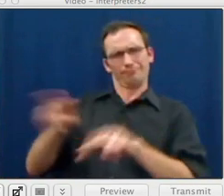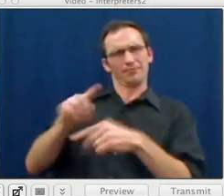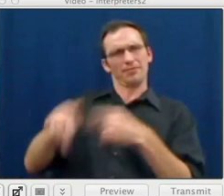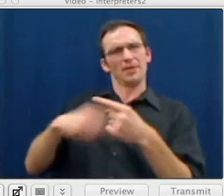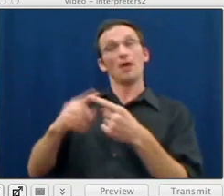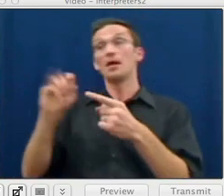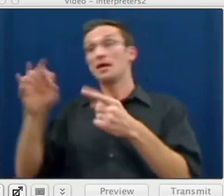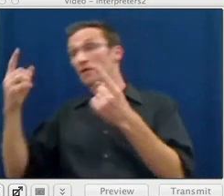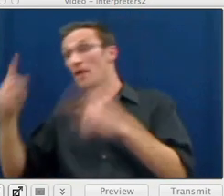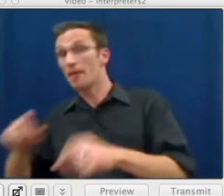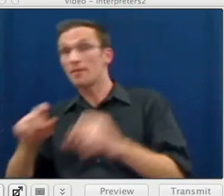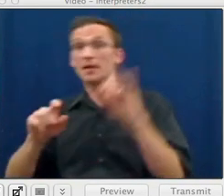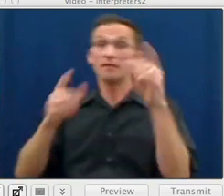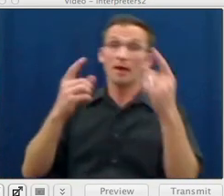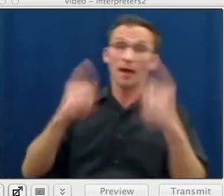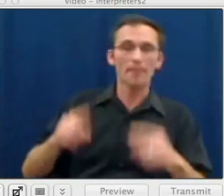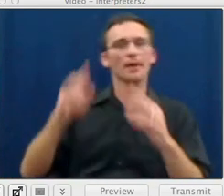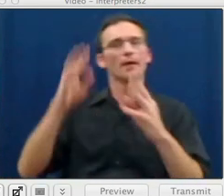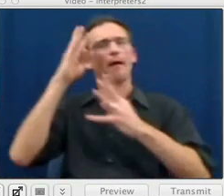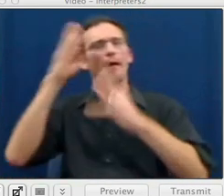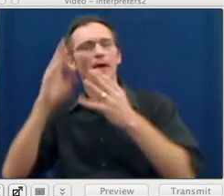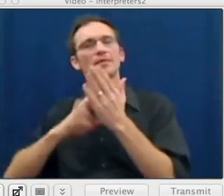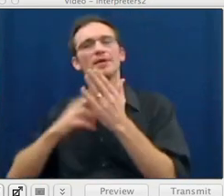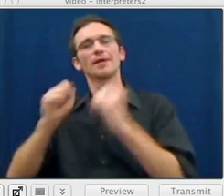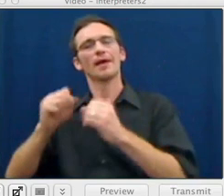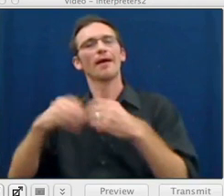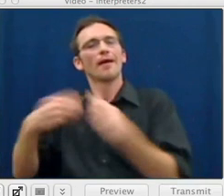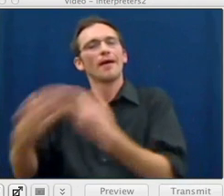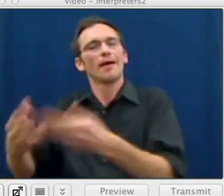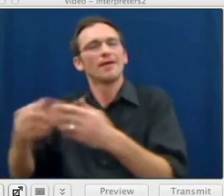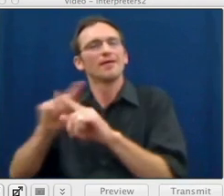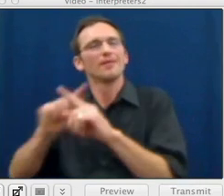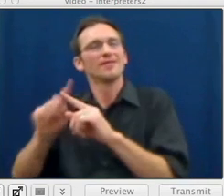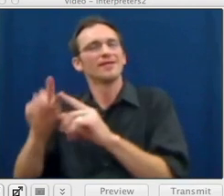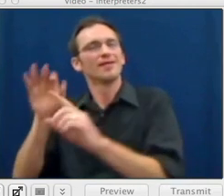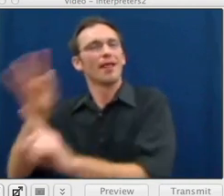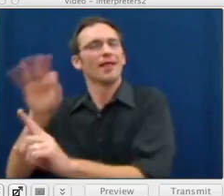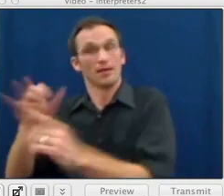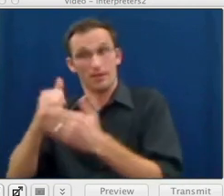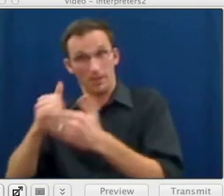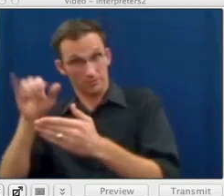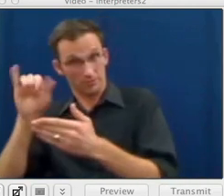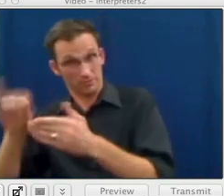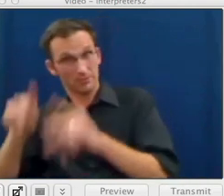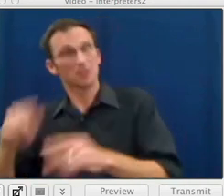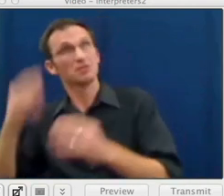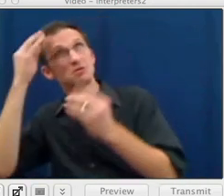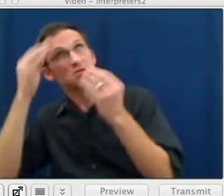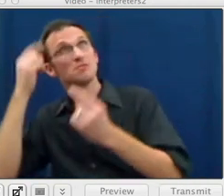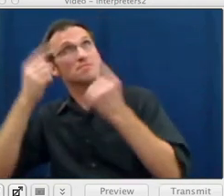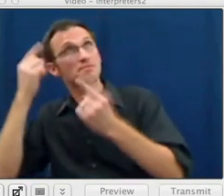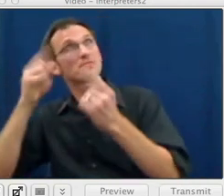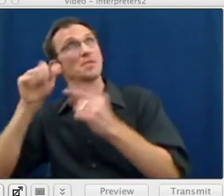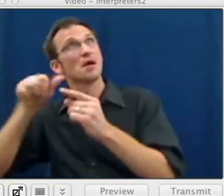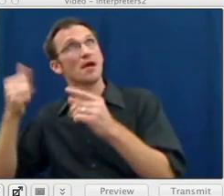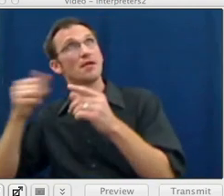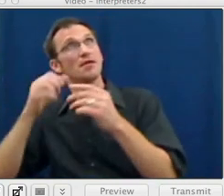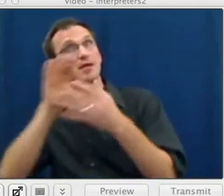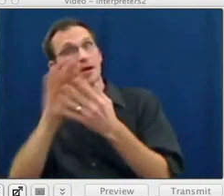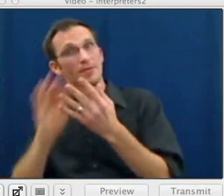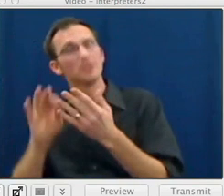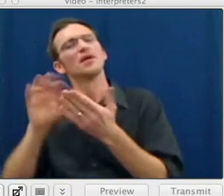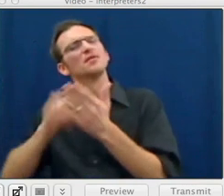discussion, opportunities for this person to think about other things, etc. Not that, again, they have not been thinking about things up until this point. This process of